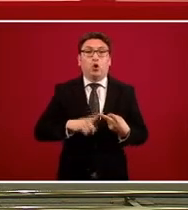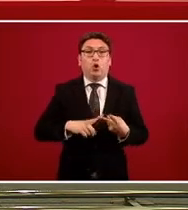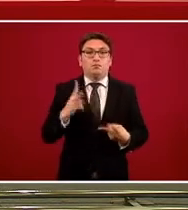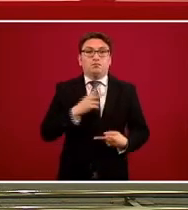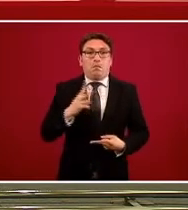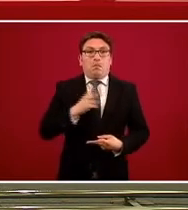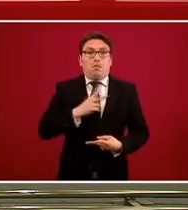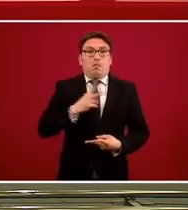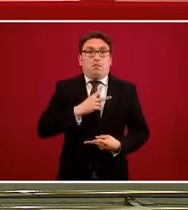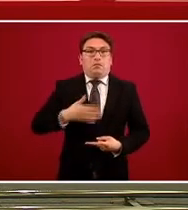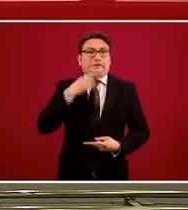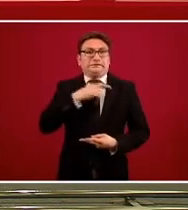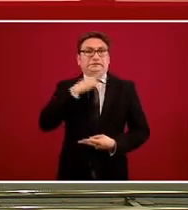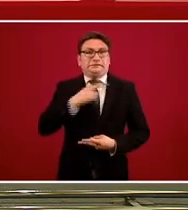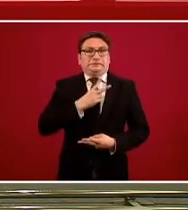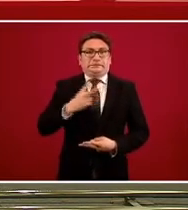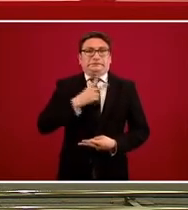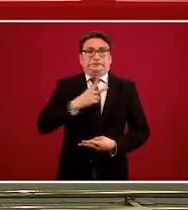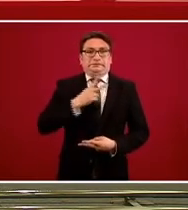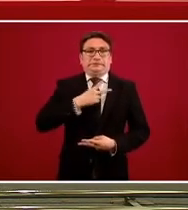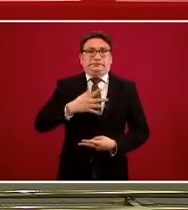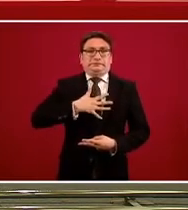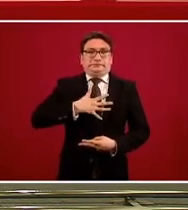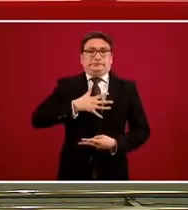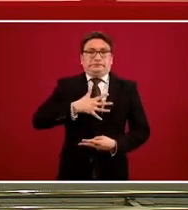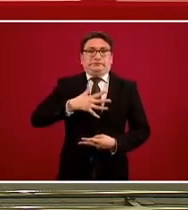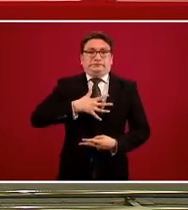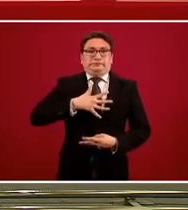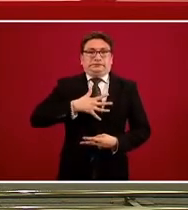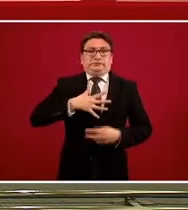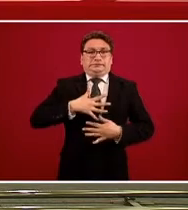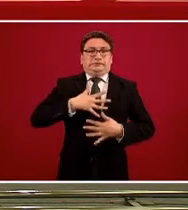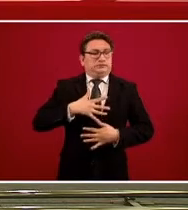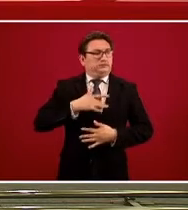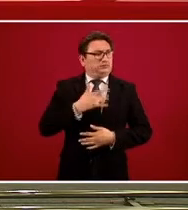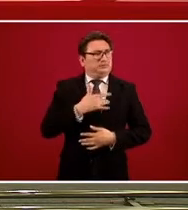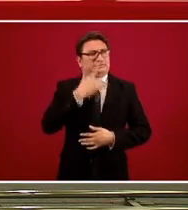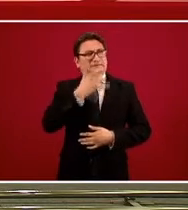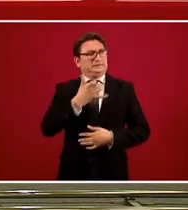and feeling fatigued, that is a sign of